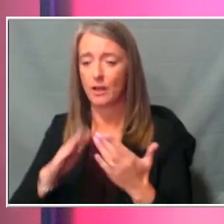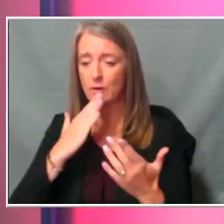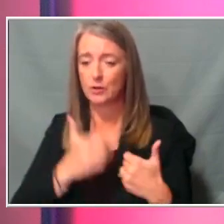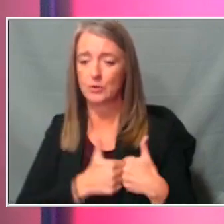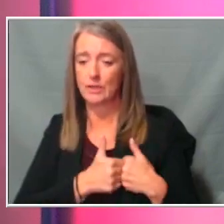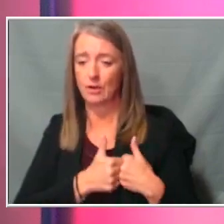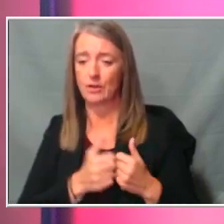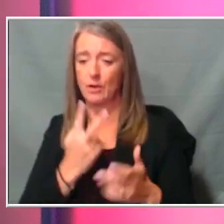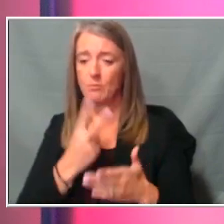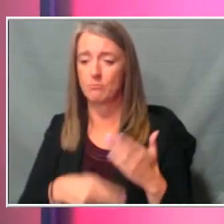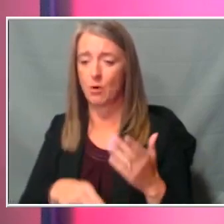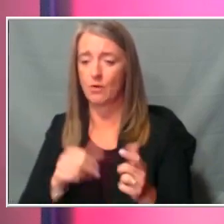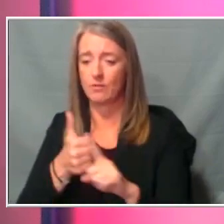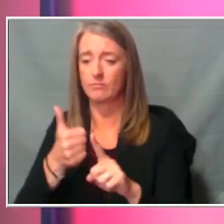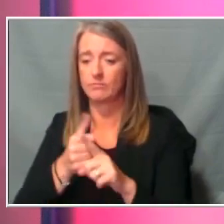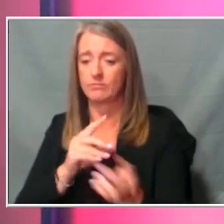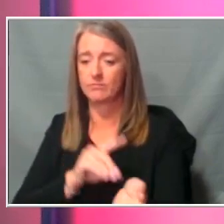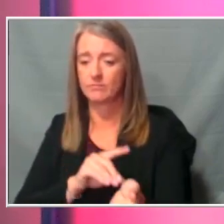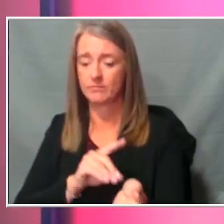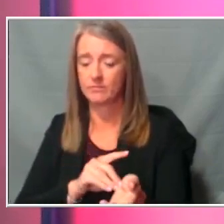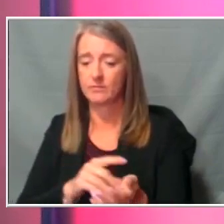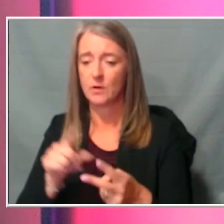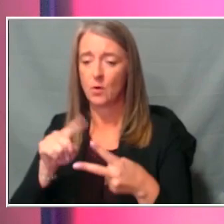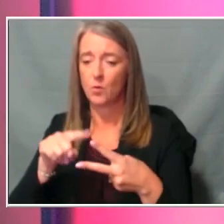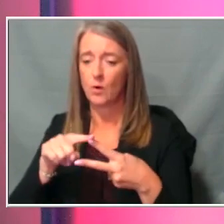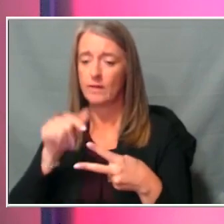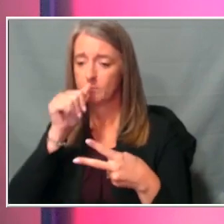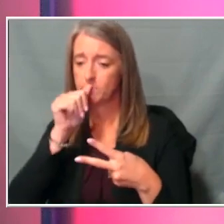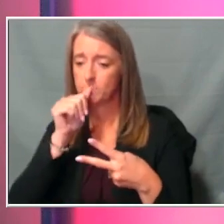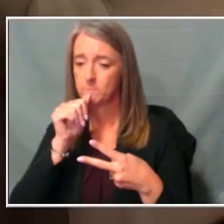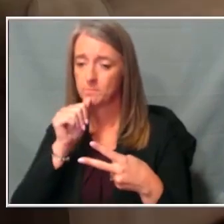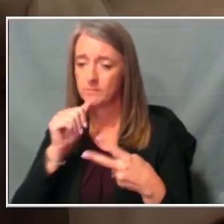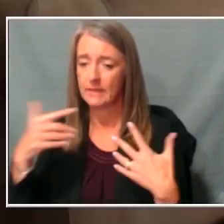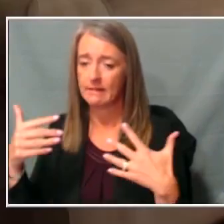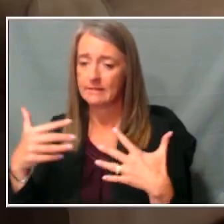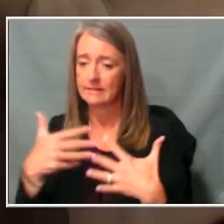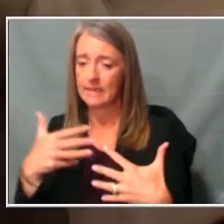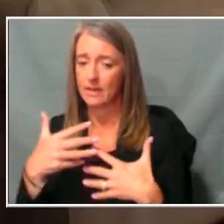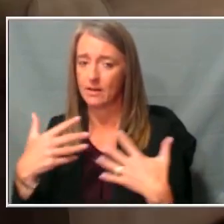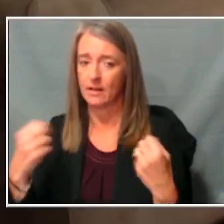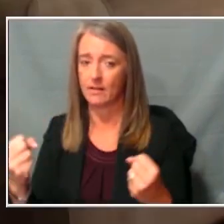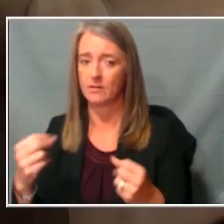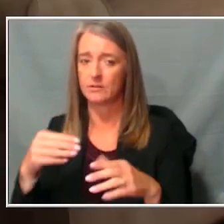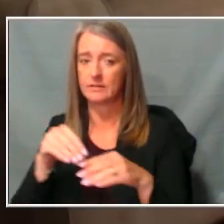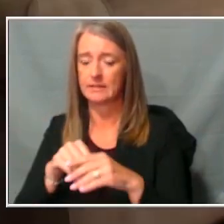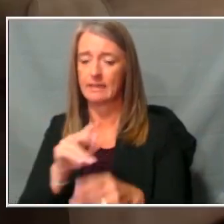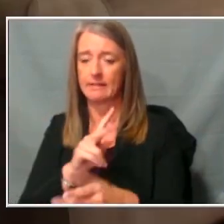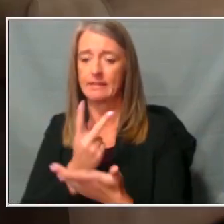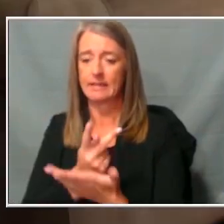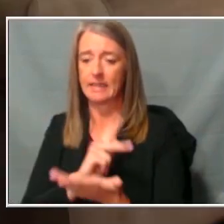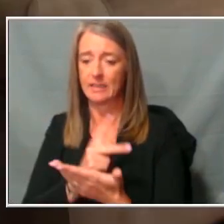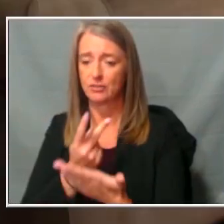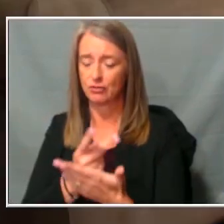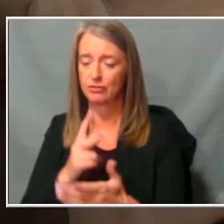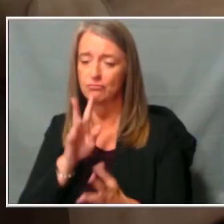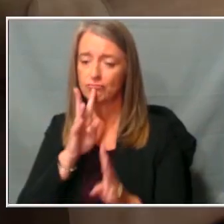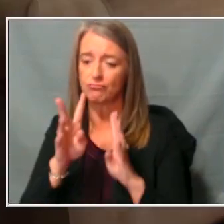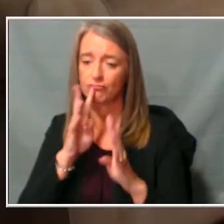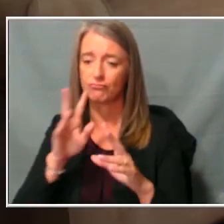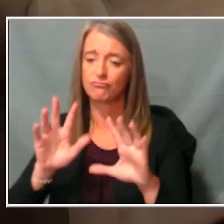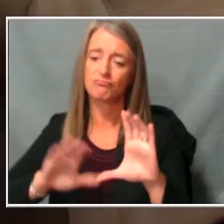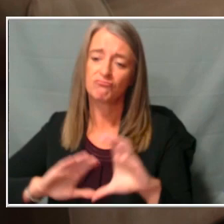happen to be doctors, and one of them suffered quite a health scare. We were in the kitchen talking, just a regular conversation,